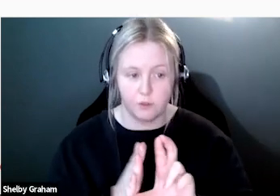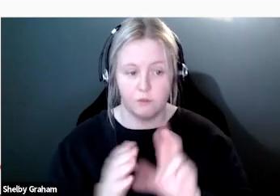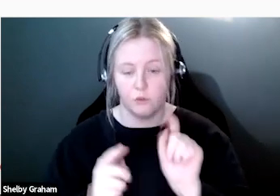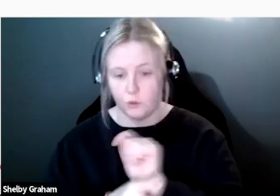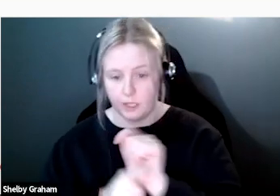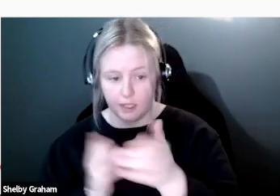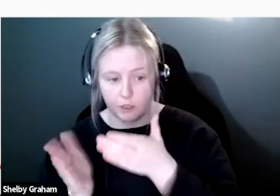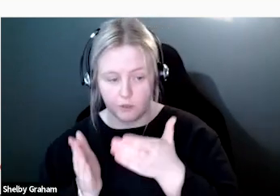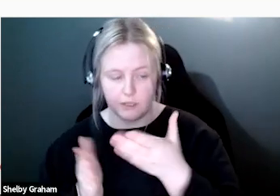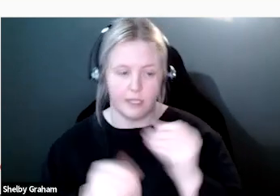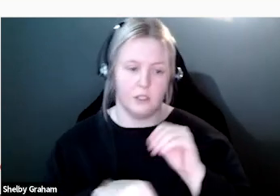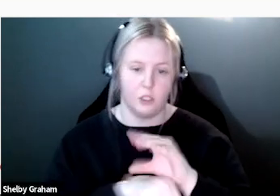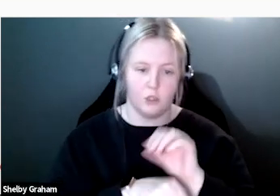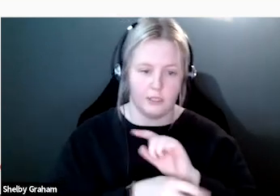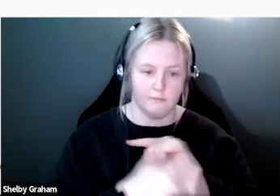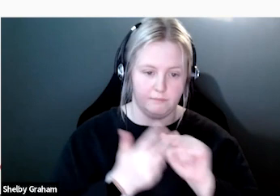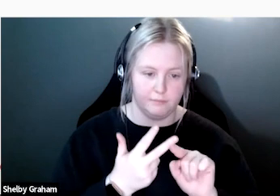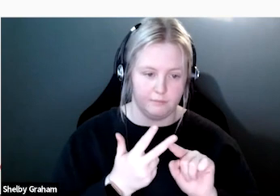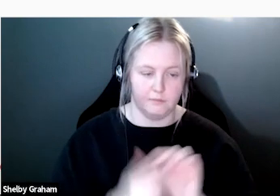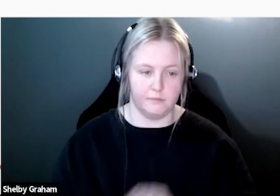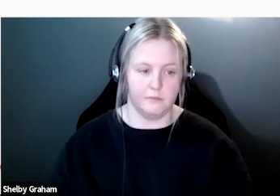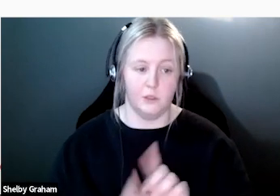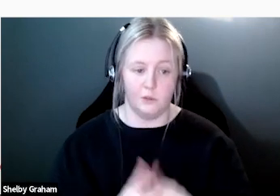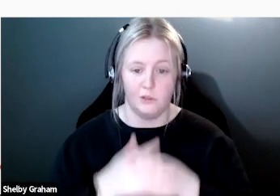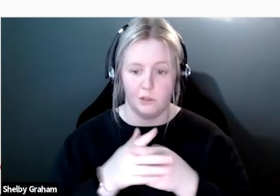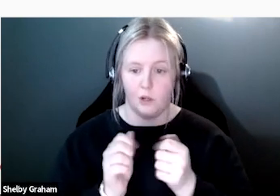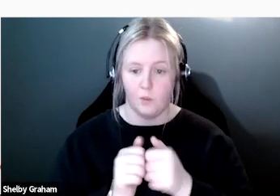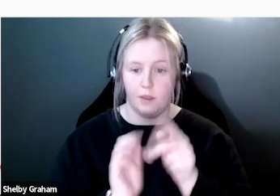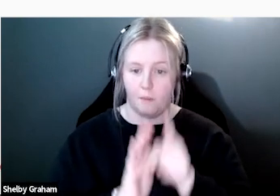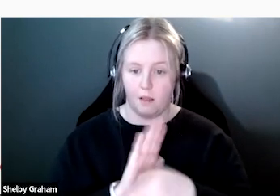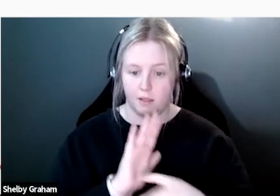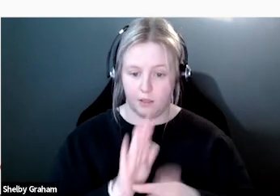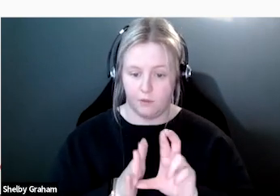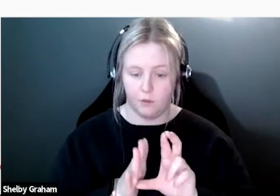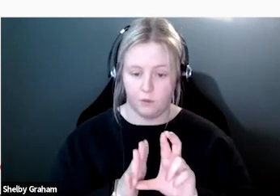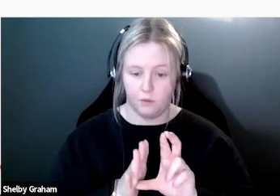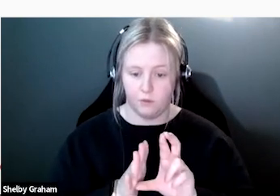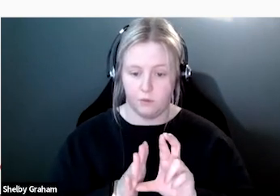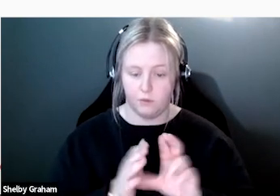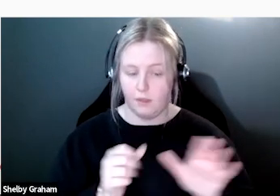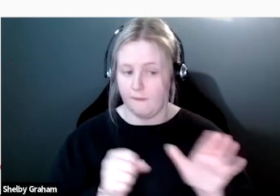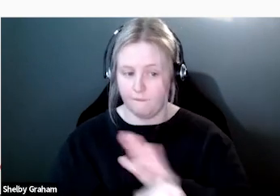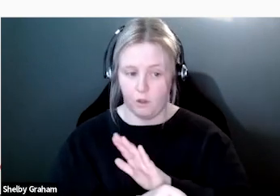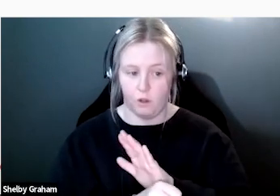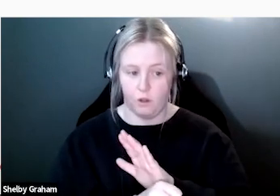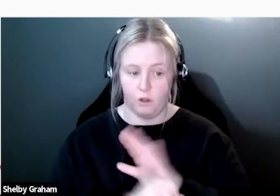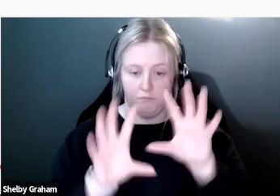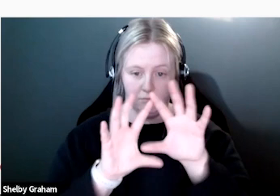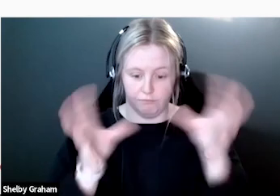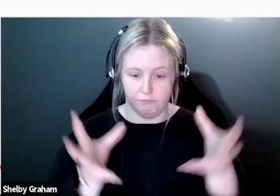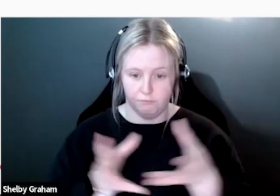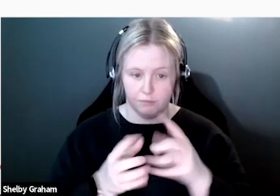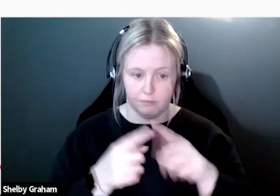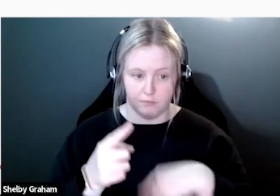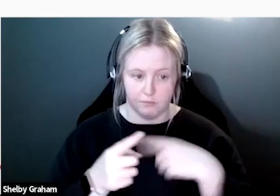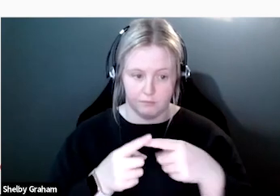and consulting. So to start with policy review, we look at the full policy review cycle. This service